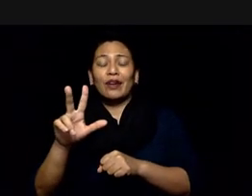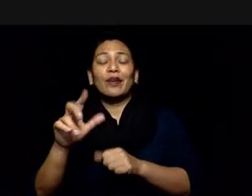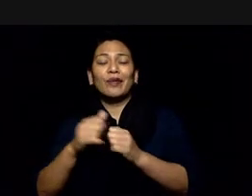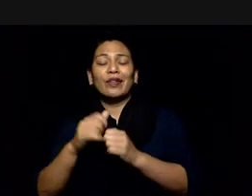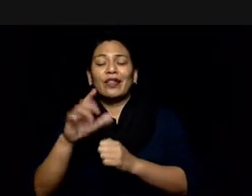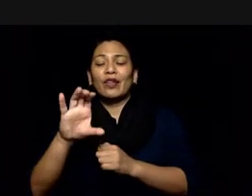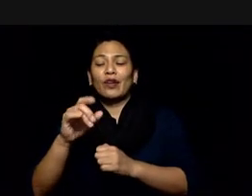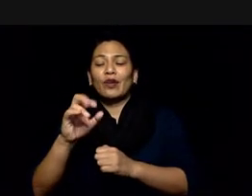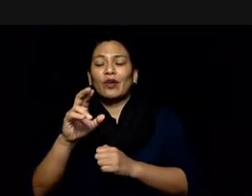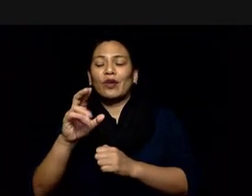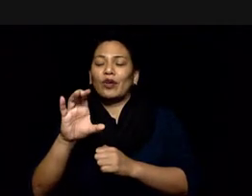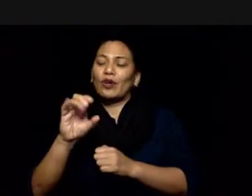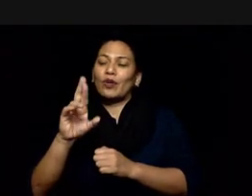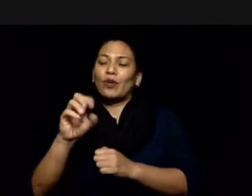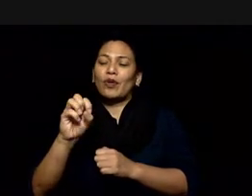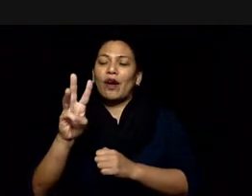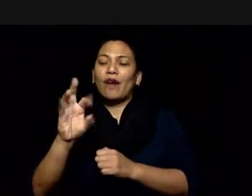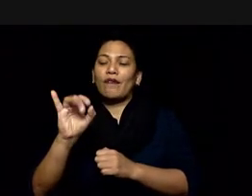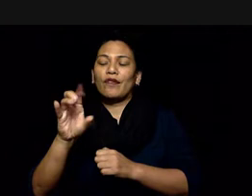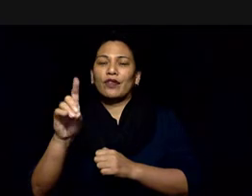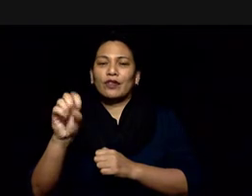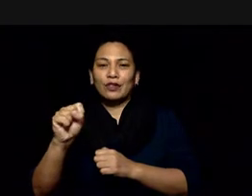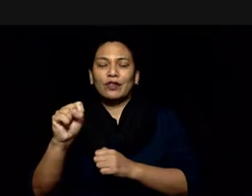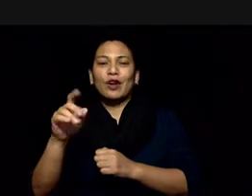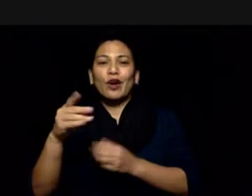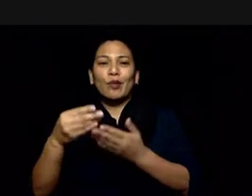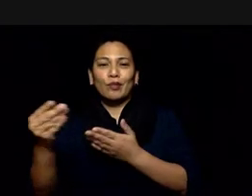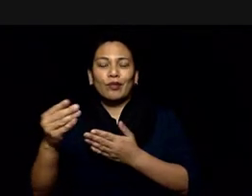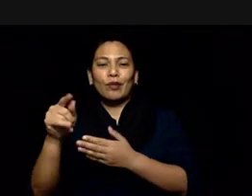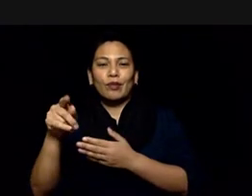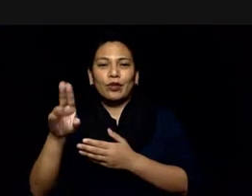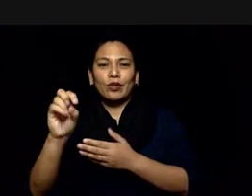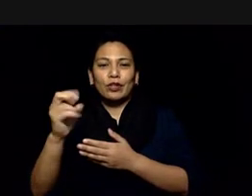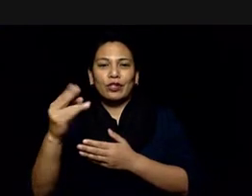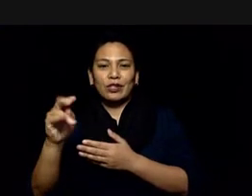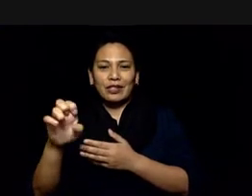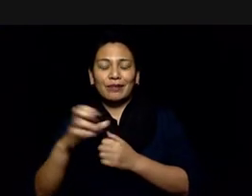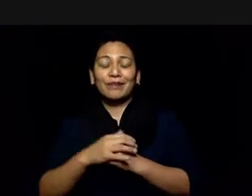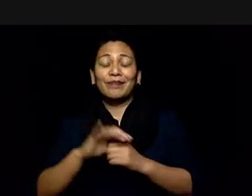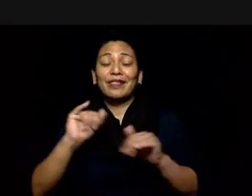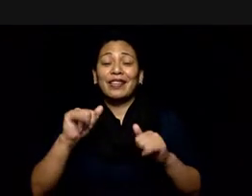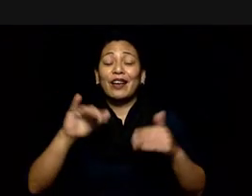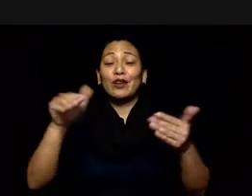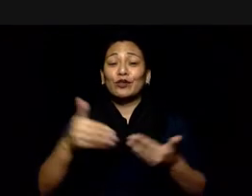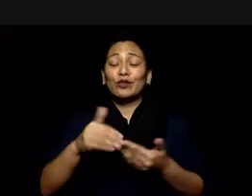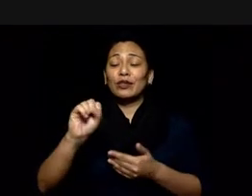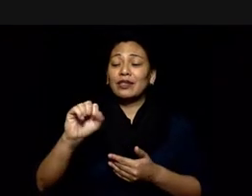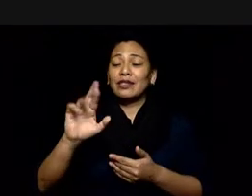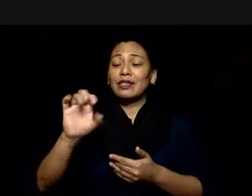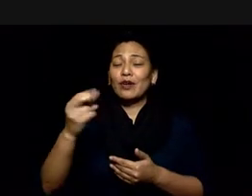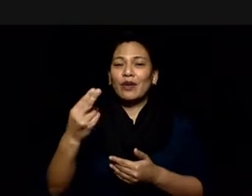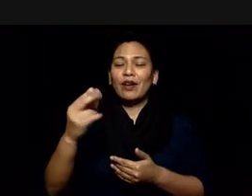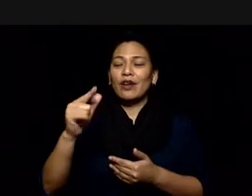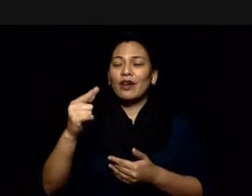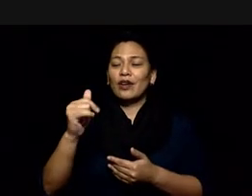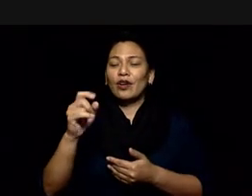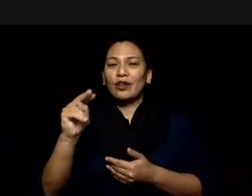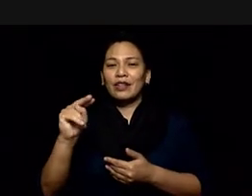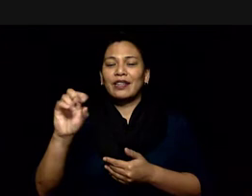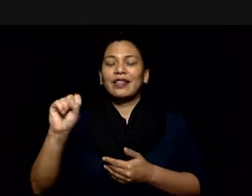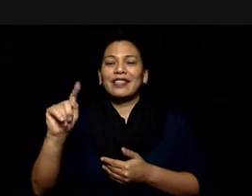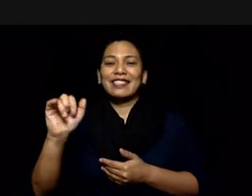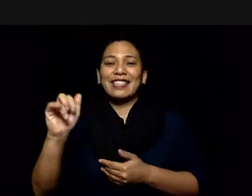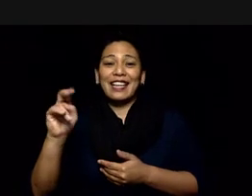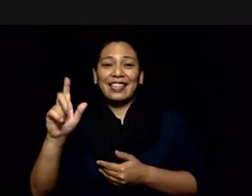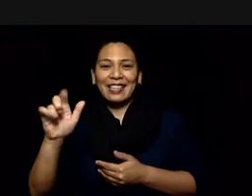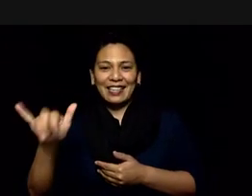Purchase. And now I would like to introduce you to Sarah Garton Stanley, who is actually my co-curator on this